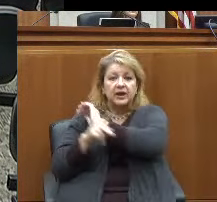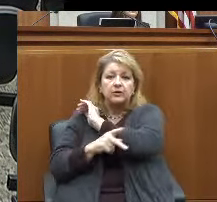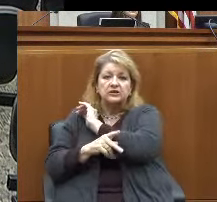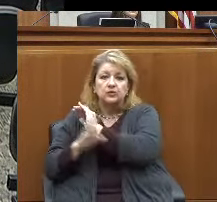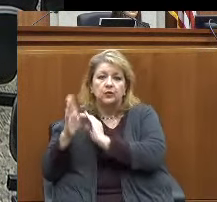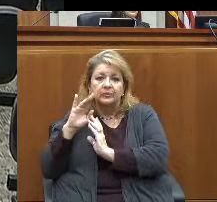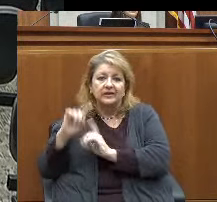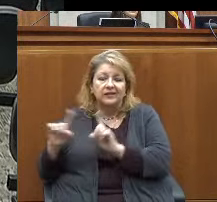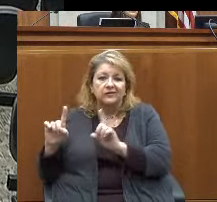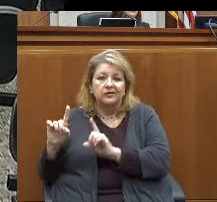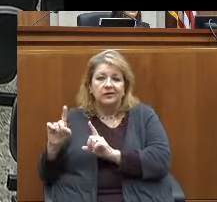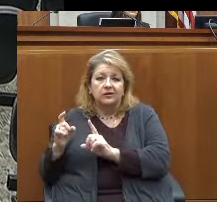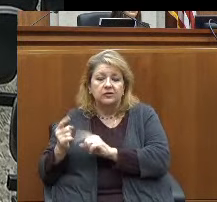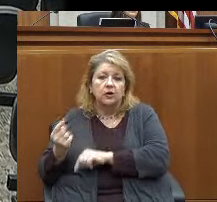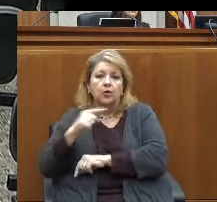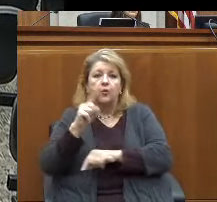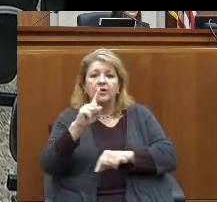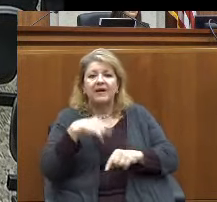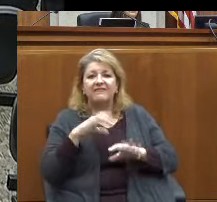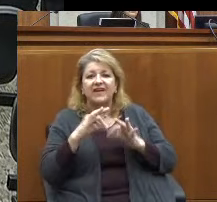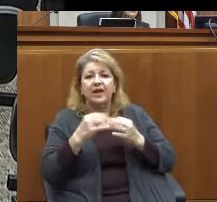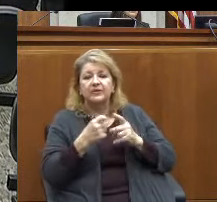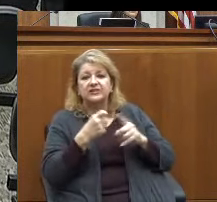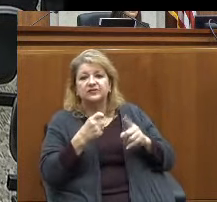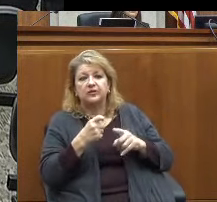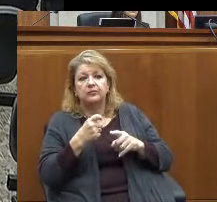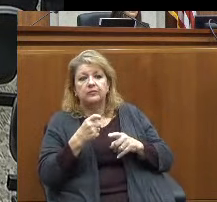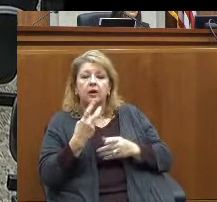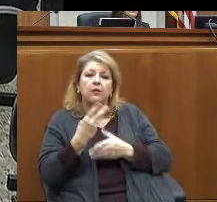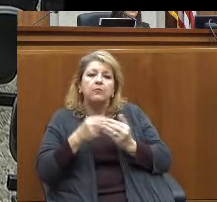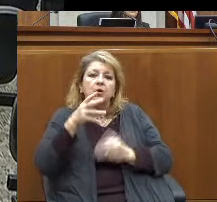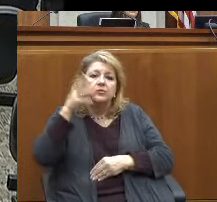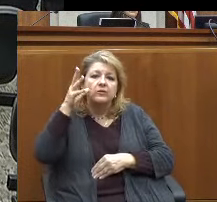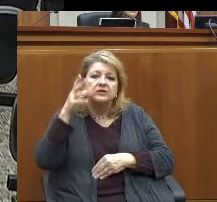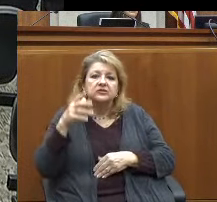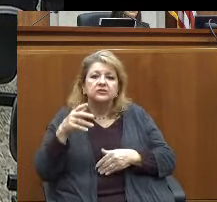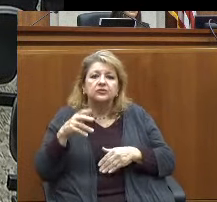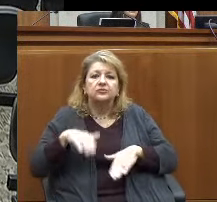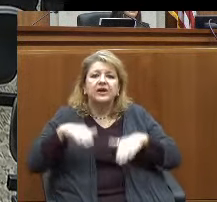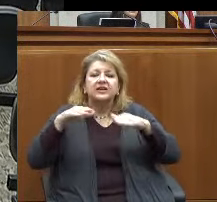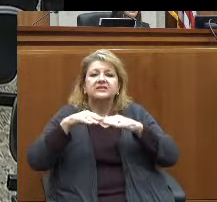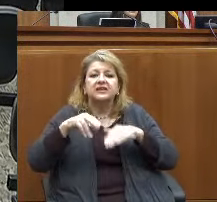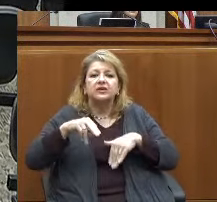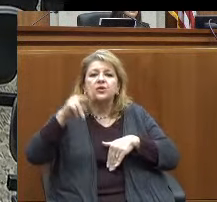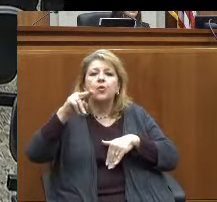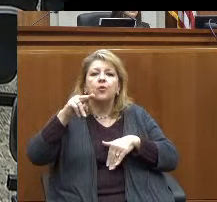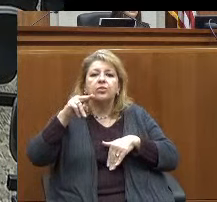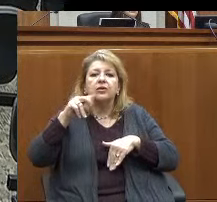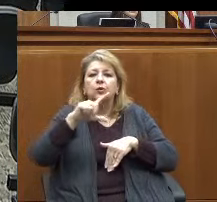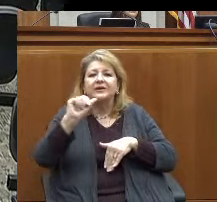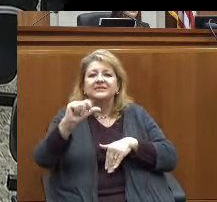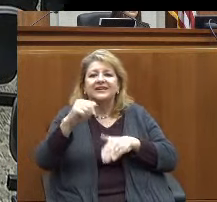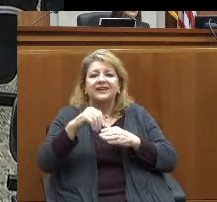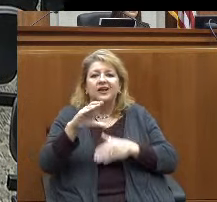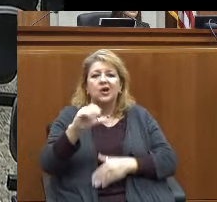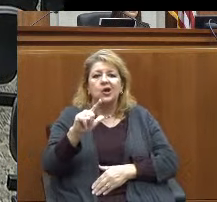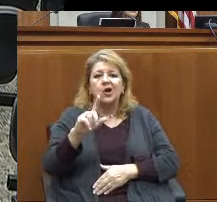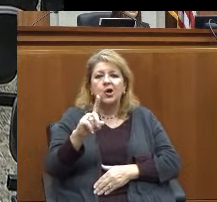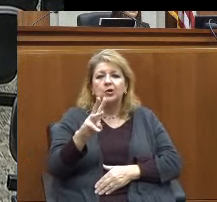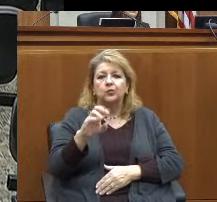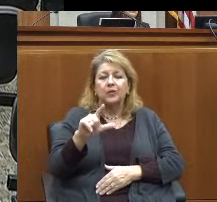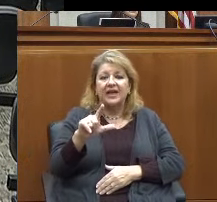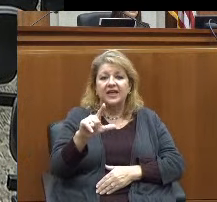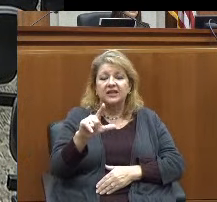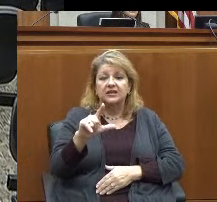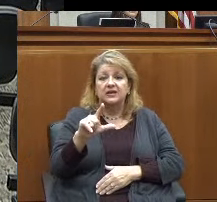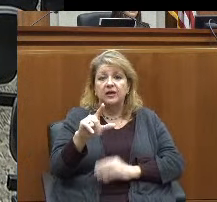where my family is from. Up in, both my parents are raised in North Louisiana, Caldwell Parish. The needs of Caldwell Parish are